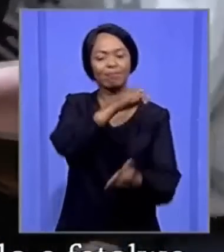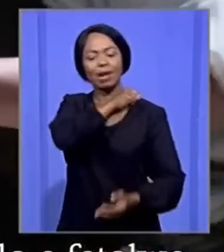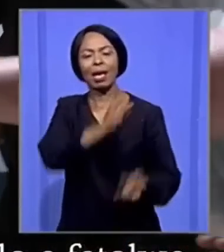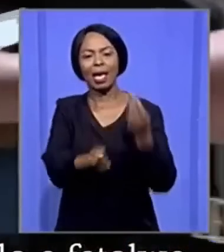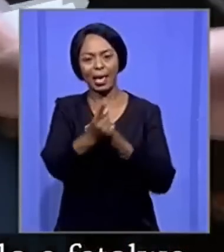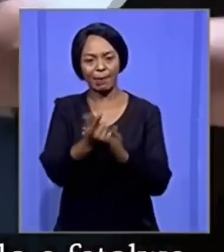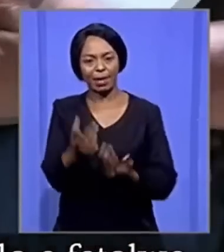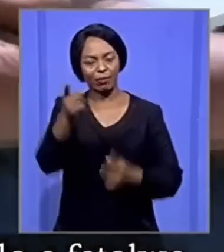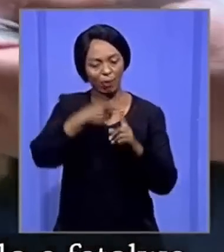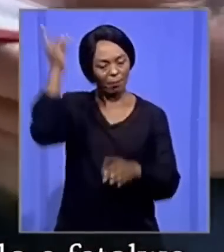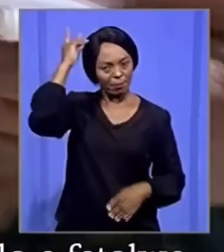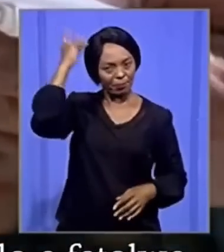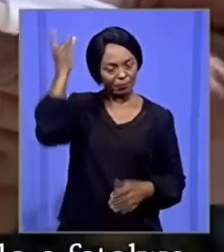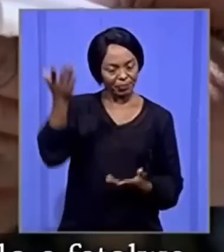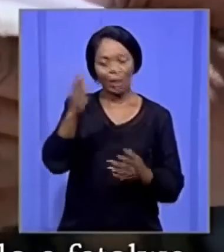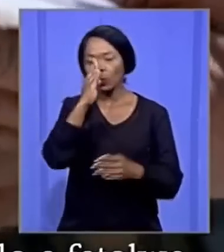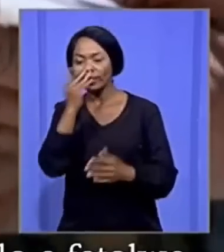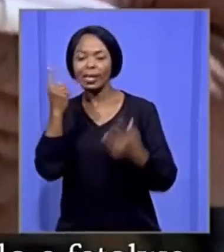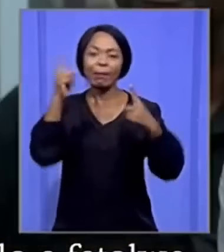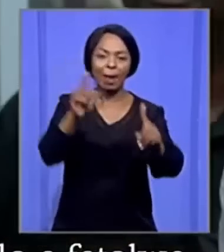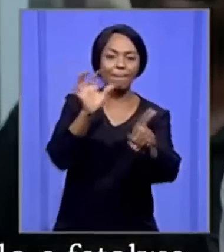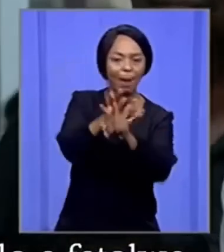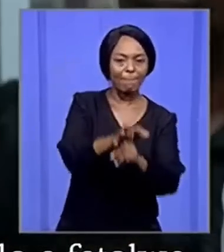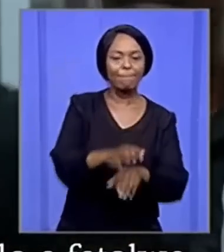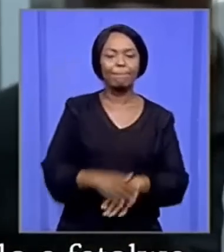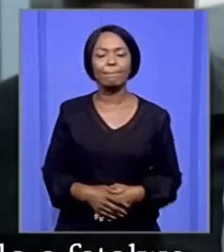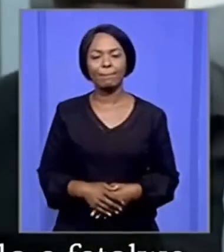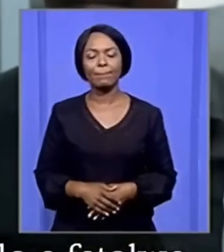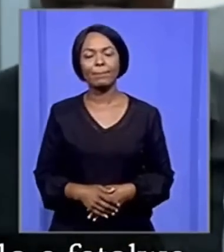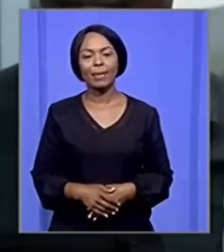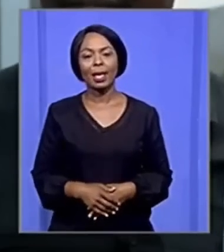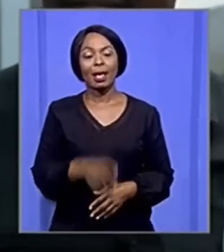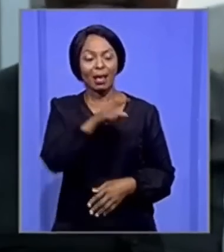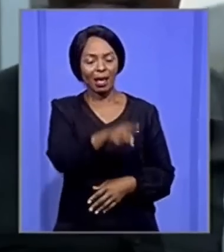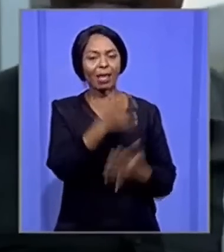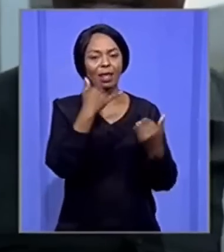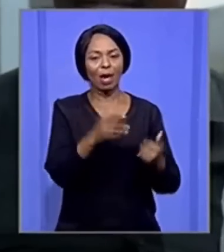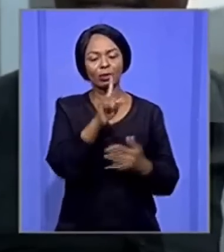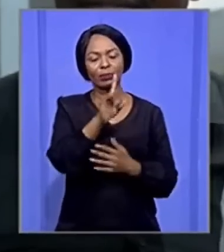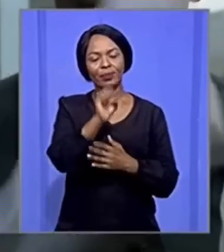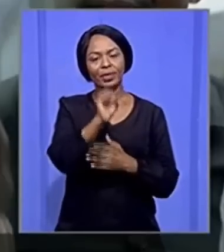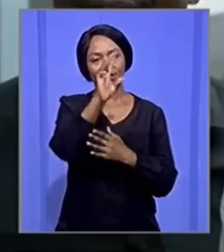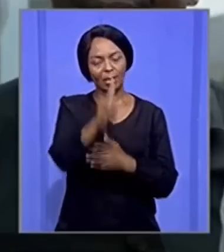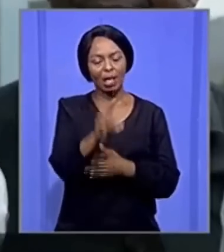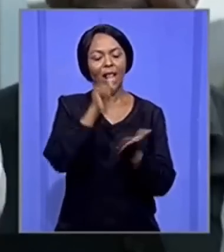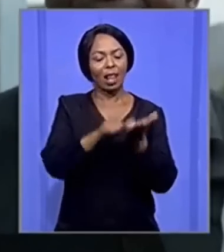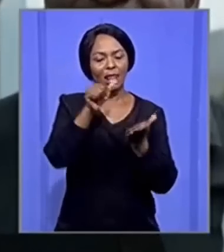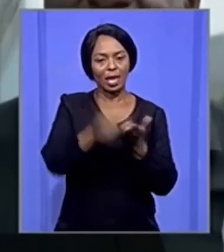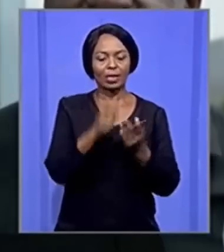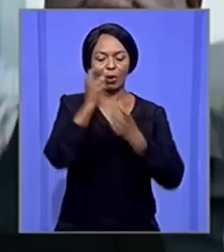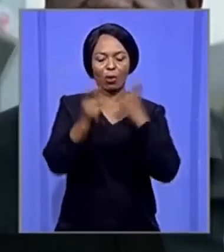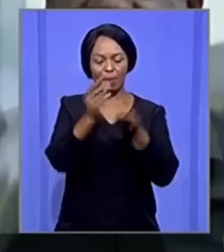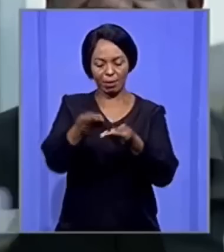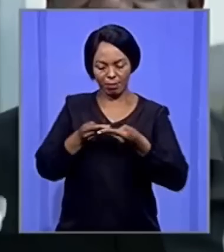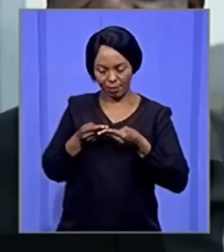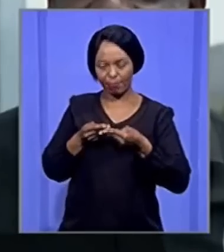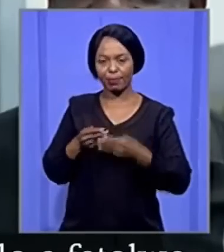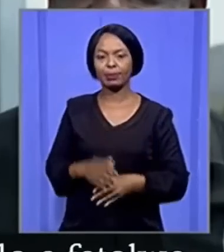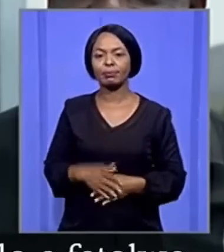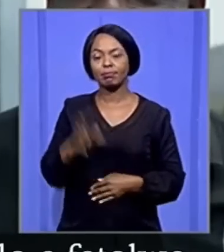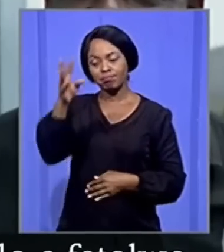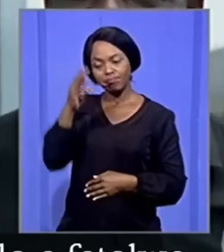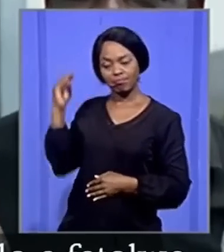memorantamo wa batsofe office ya minister we have taken note of the contents of the